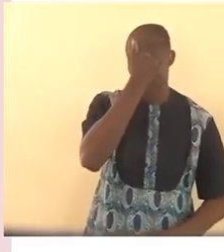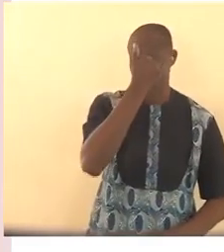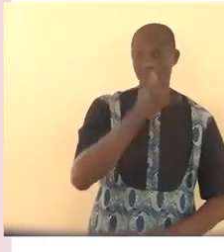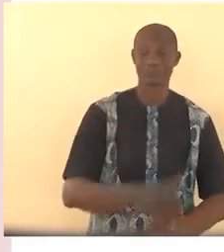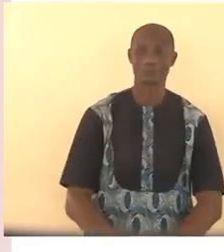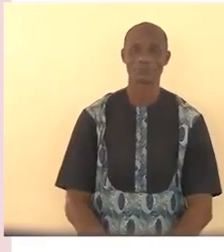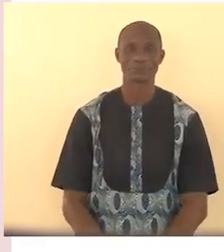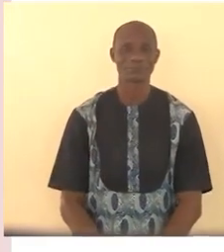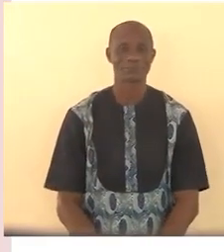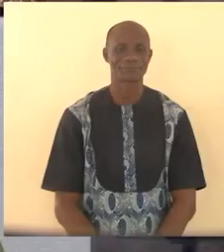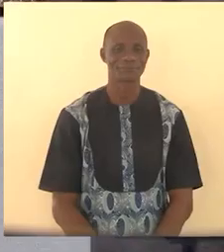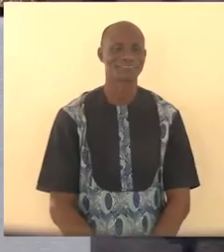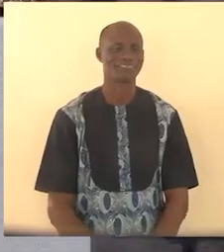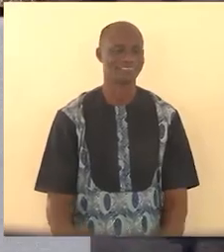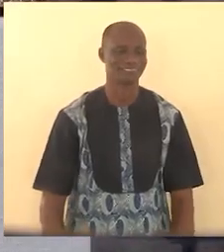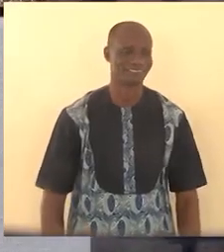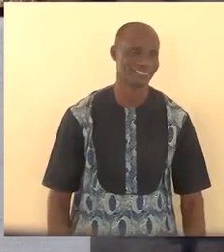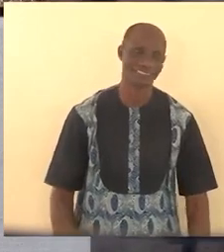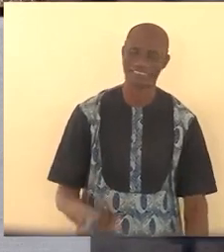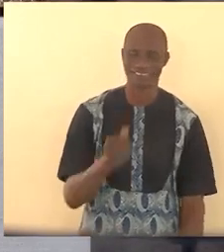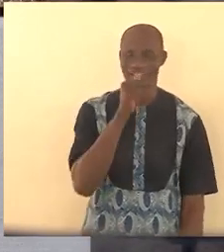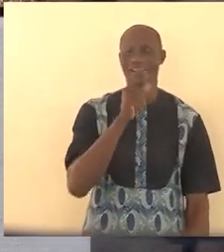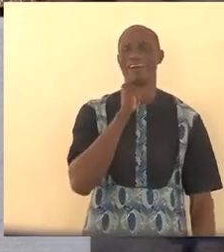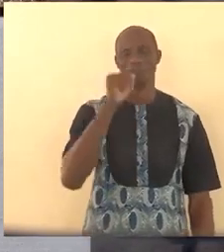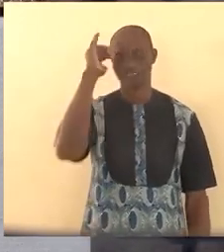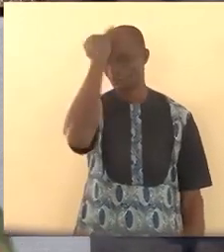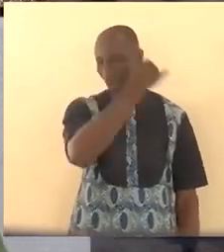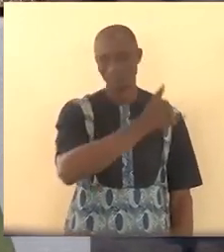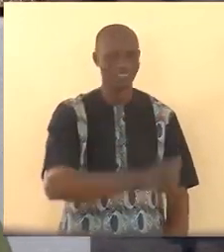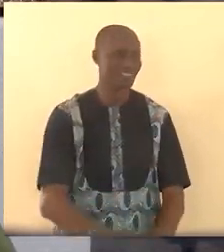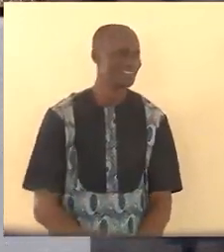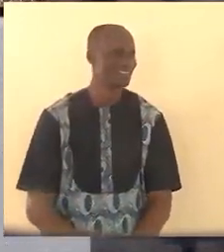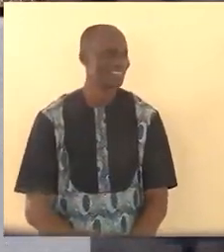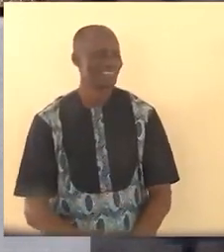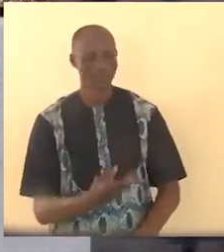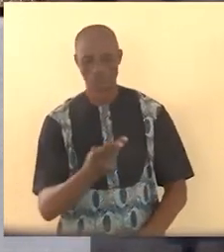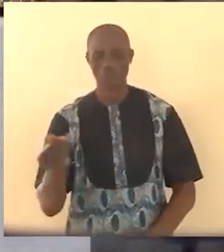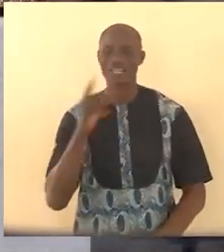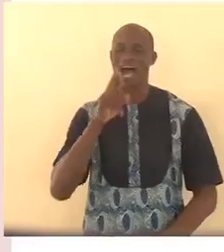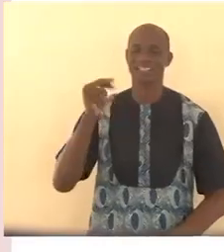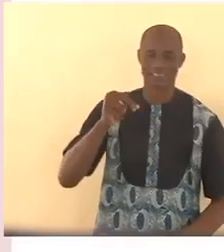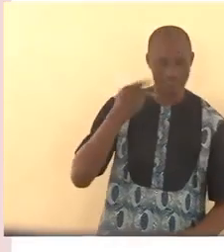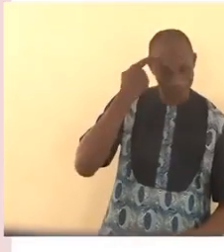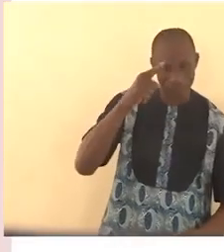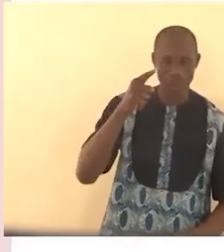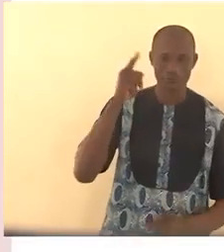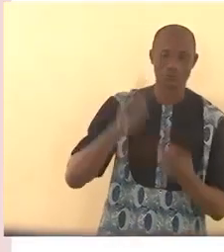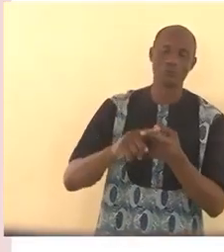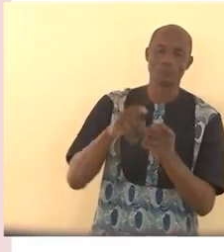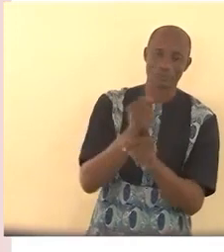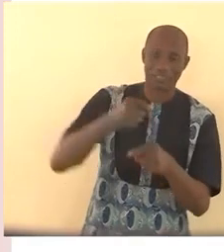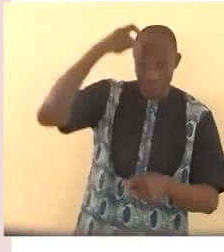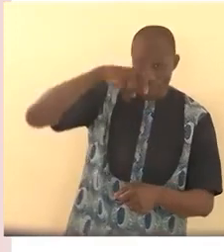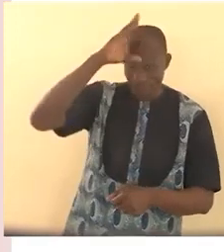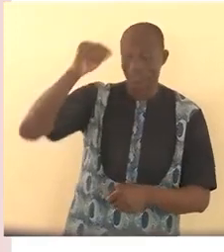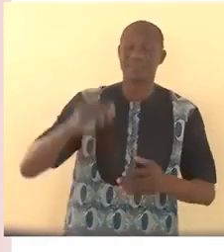Oh, wait, that one is for me to say. Are you saying it too? Again, few things are necessary to make